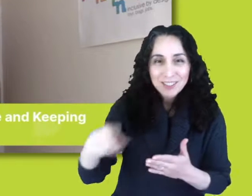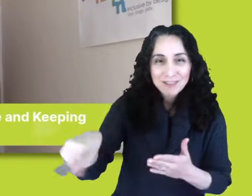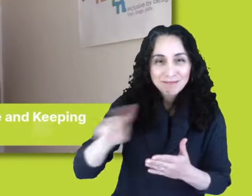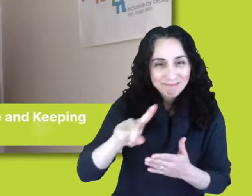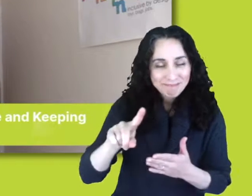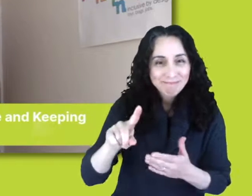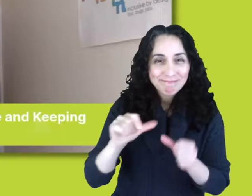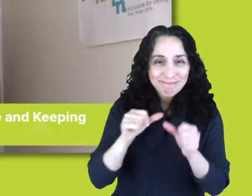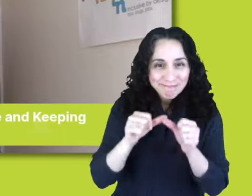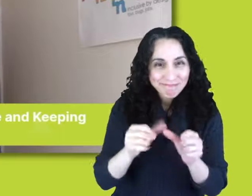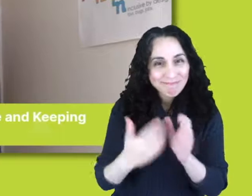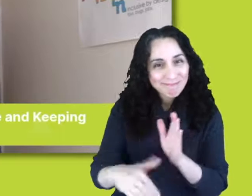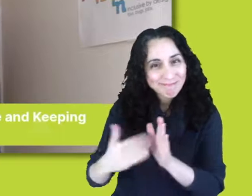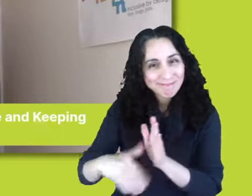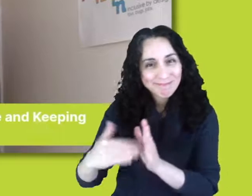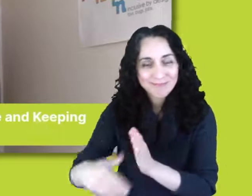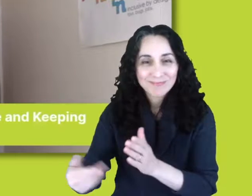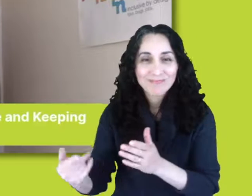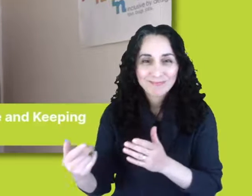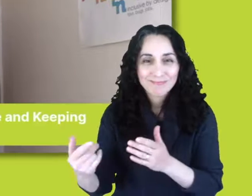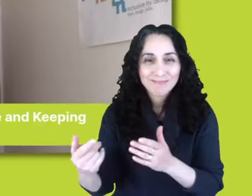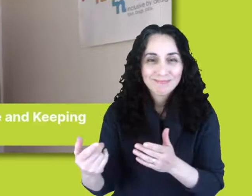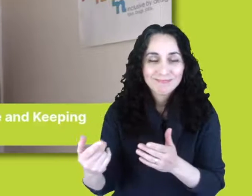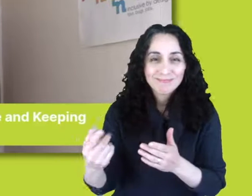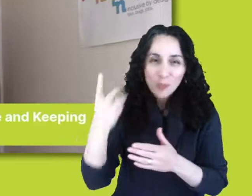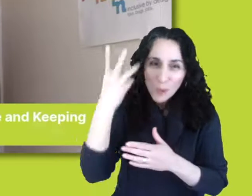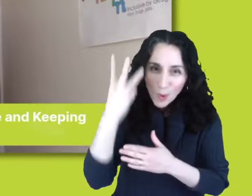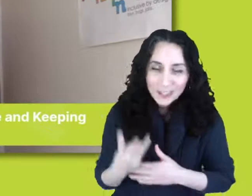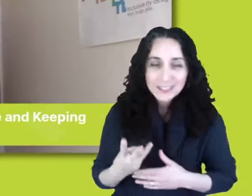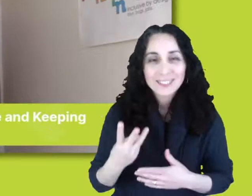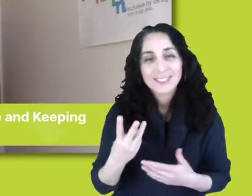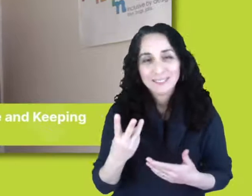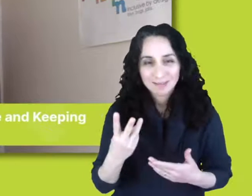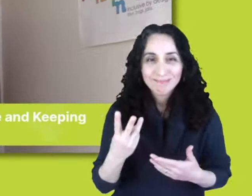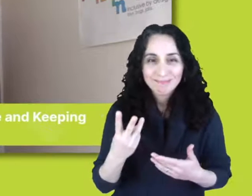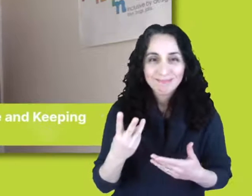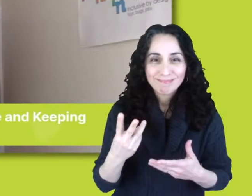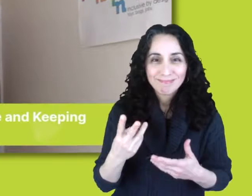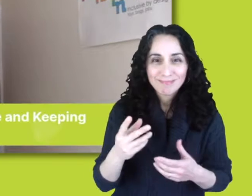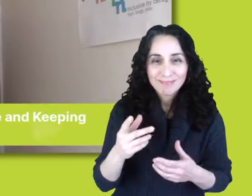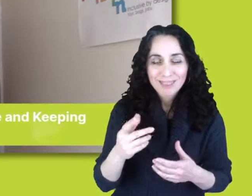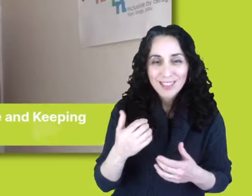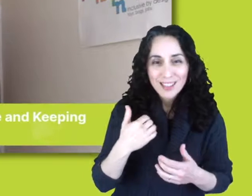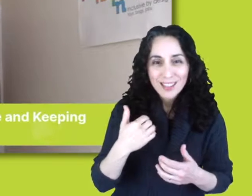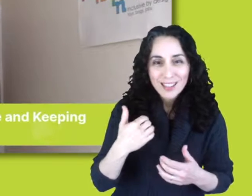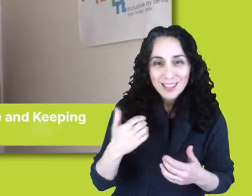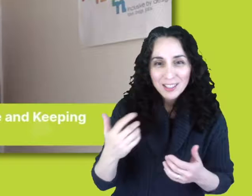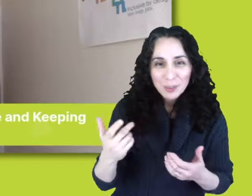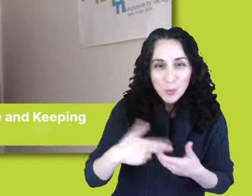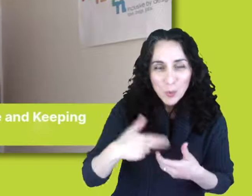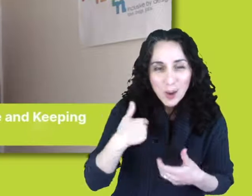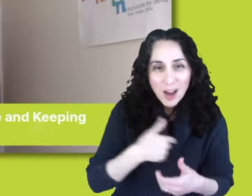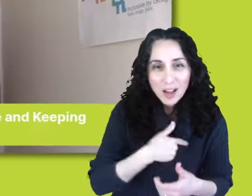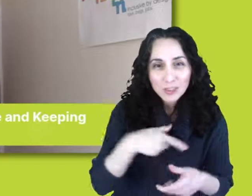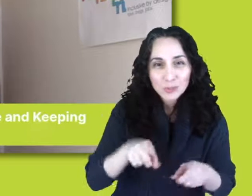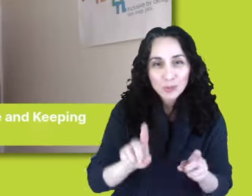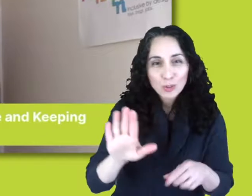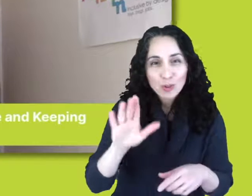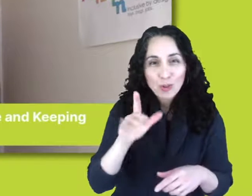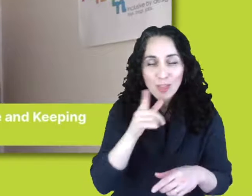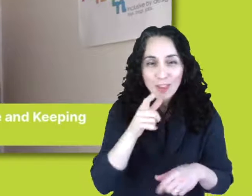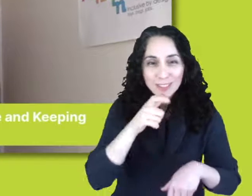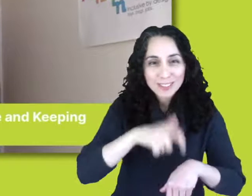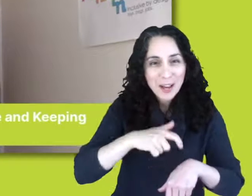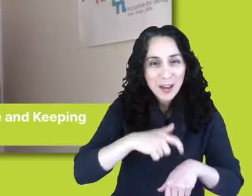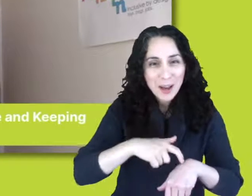keeps tuning in with us and using your lunch time in quarantine to join us. We